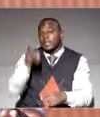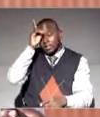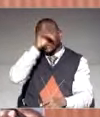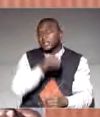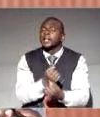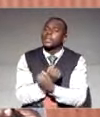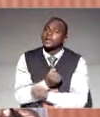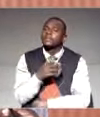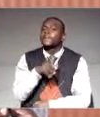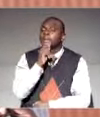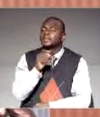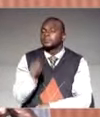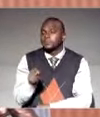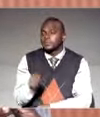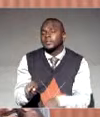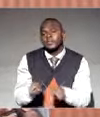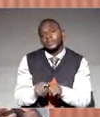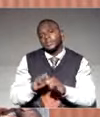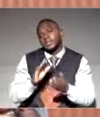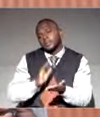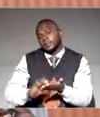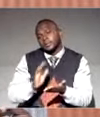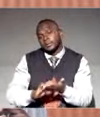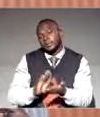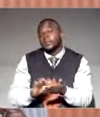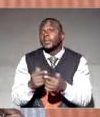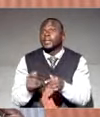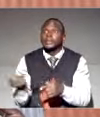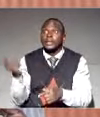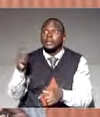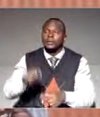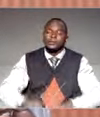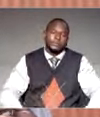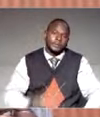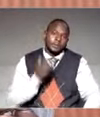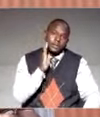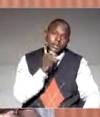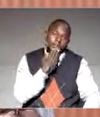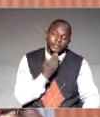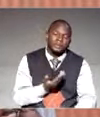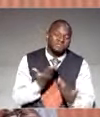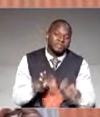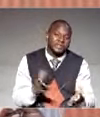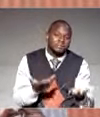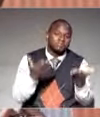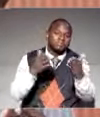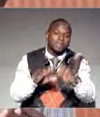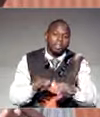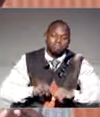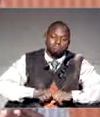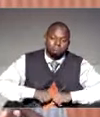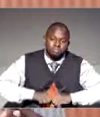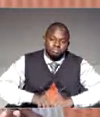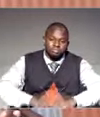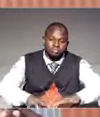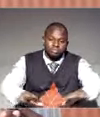amwagala nnyo era yali amuddiddemu, naye bagenda okujja bambi basanga bamaze okumutta, ng'omusayi bamaze